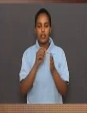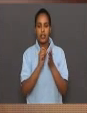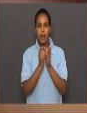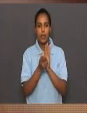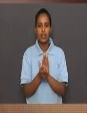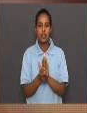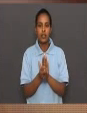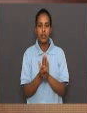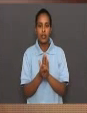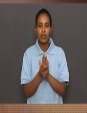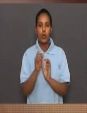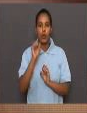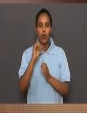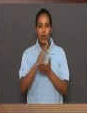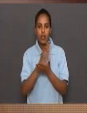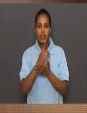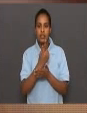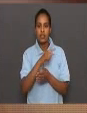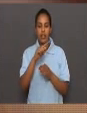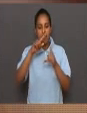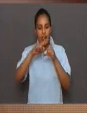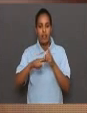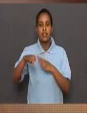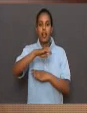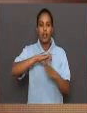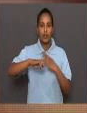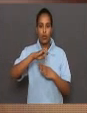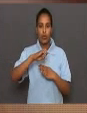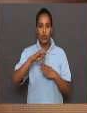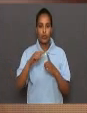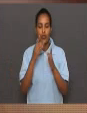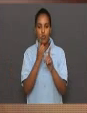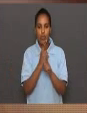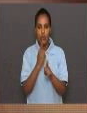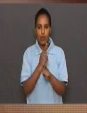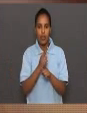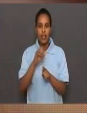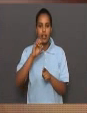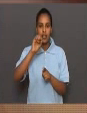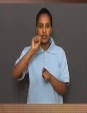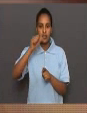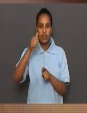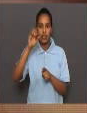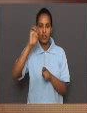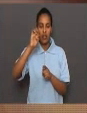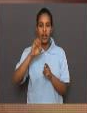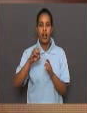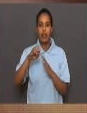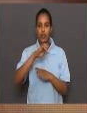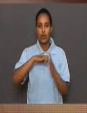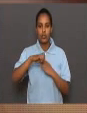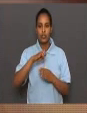in a sample contribute their valence electrons to form a sea